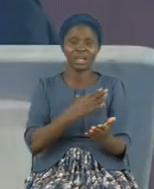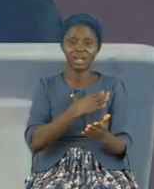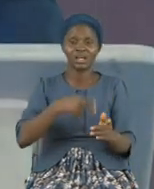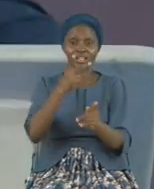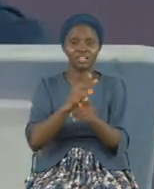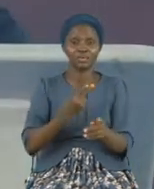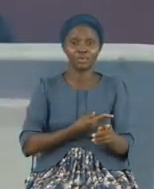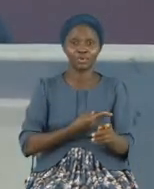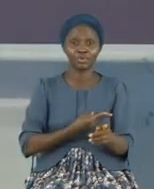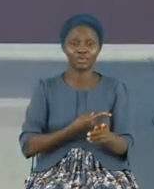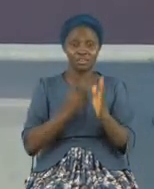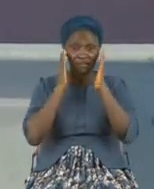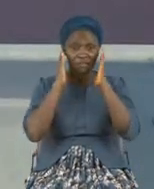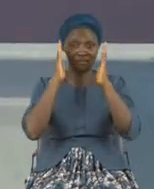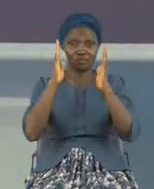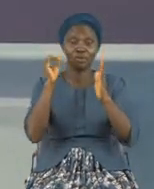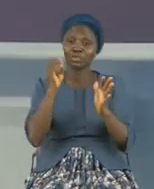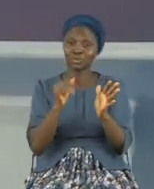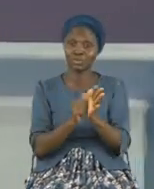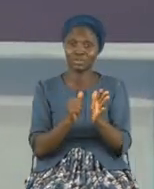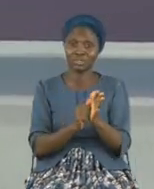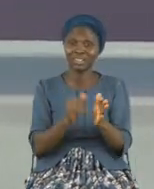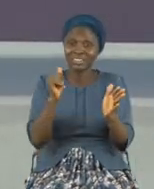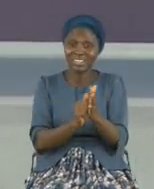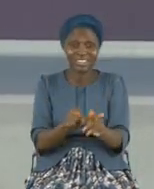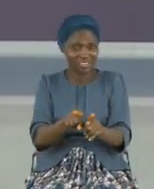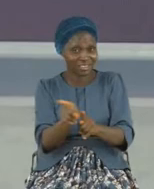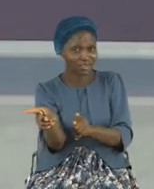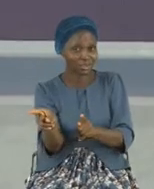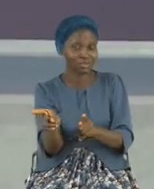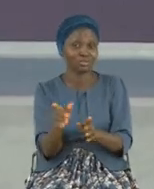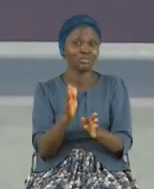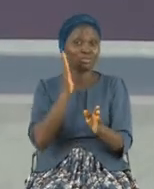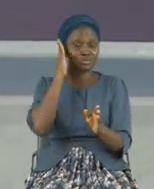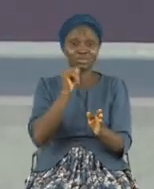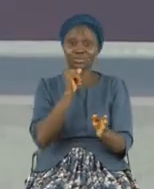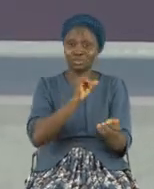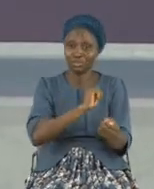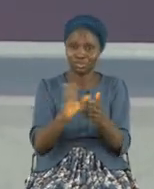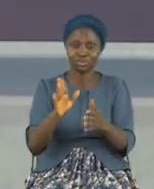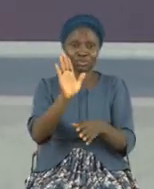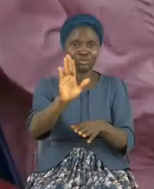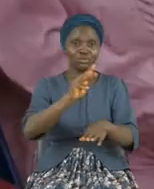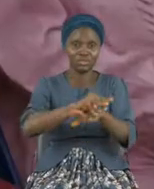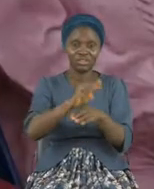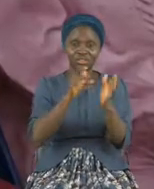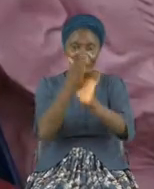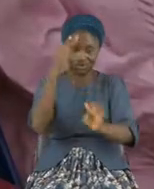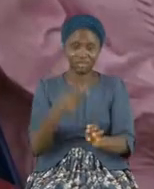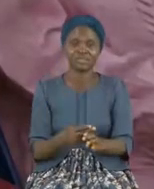focused so that that diversion will not destroy your ministry in Jesus'